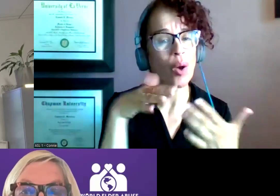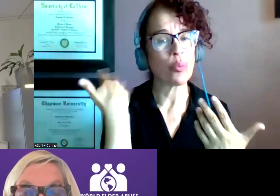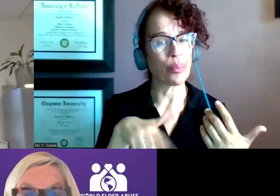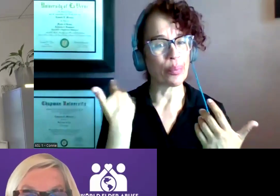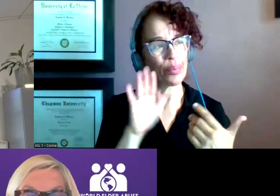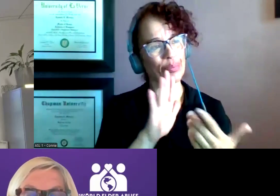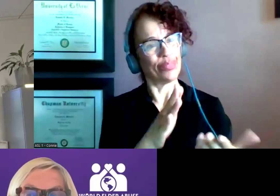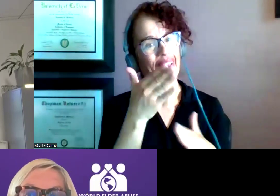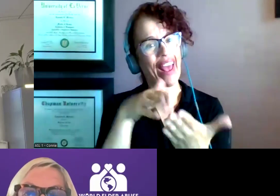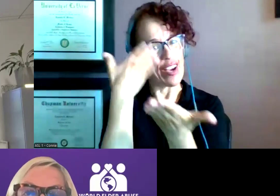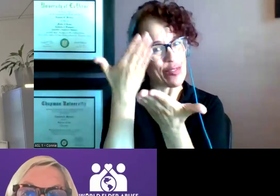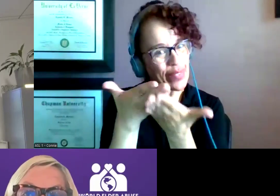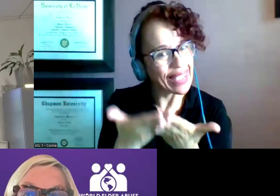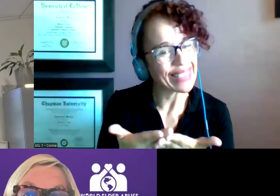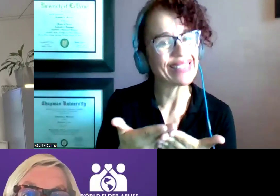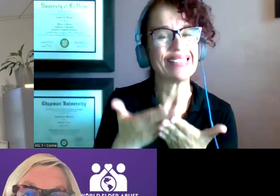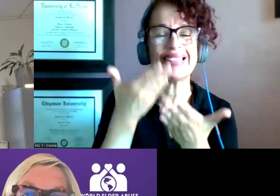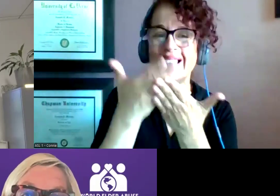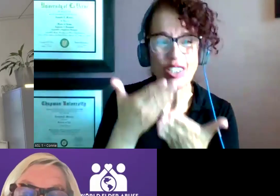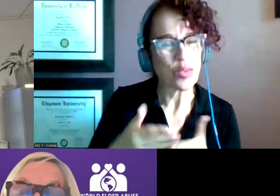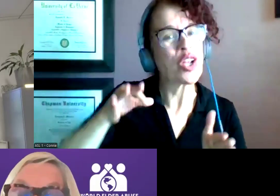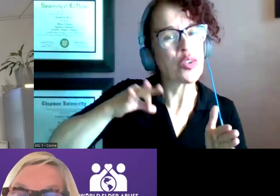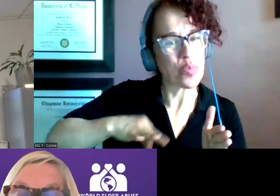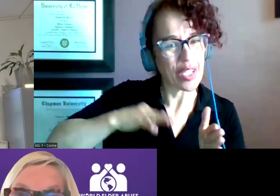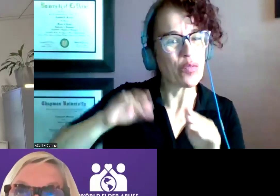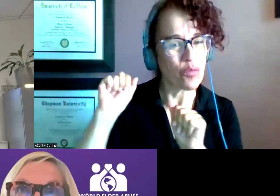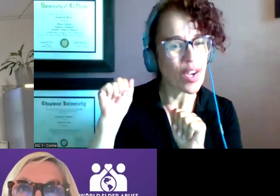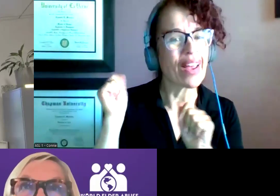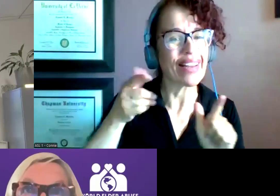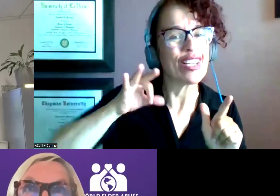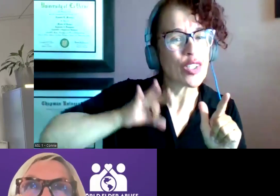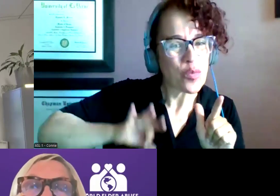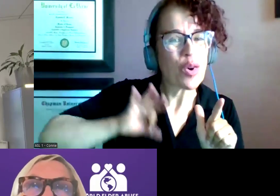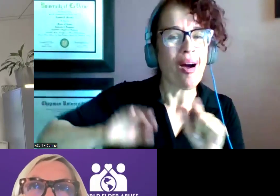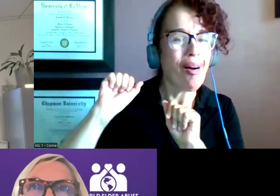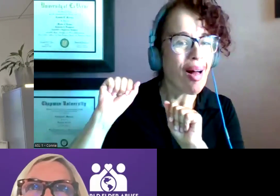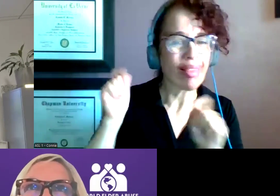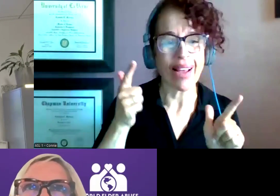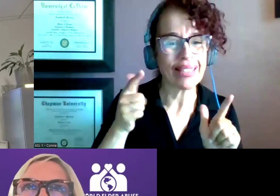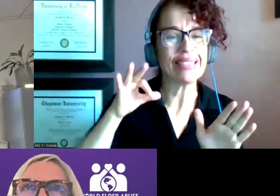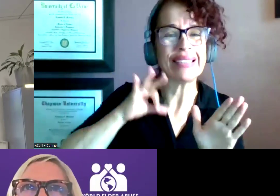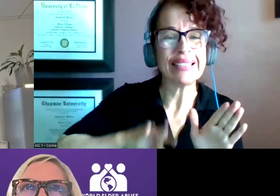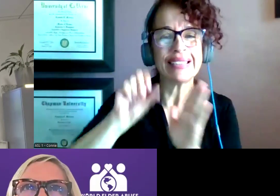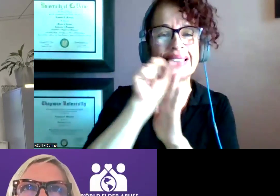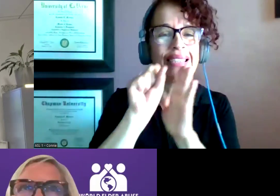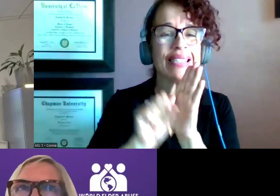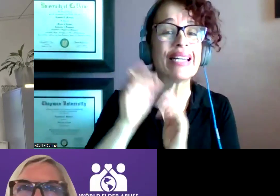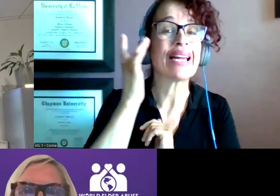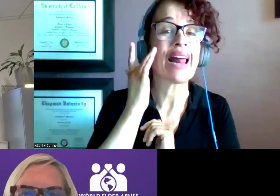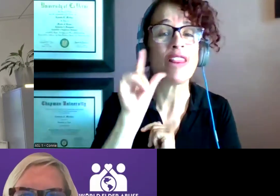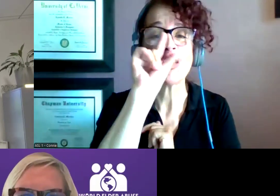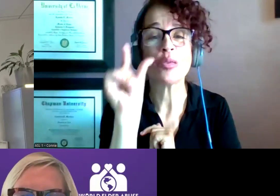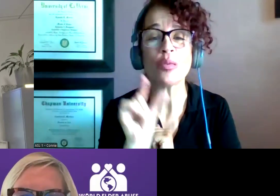producing evidence that benefits us all, benefits the state of California, and